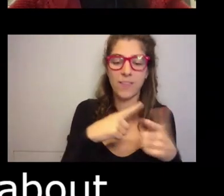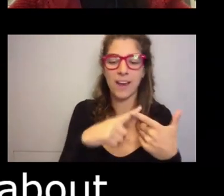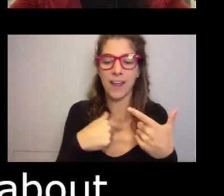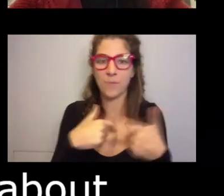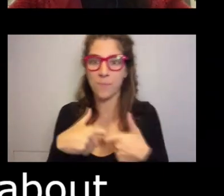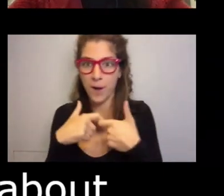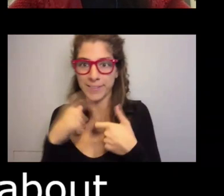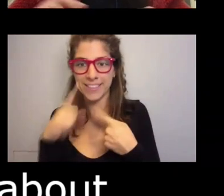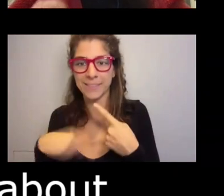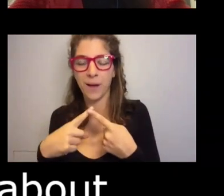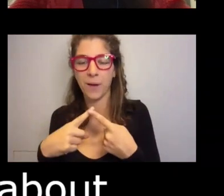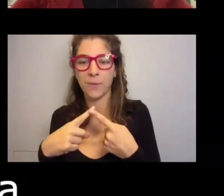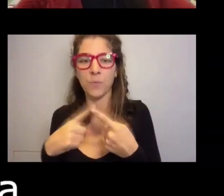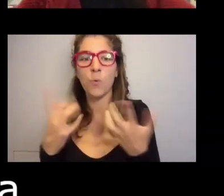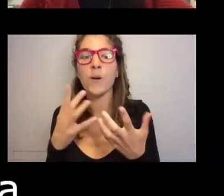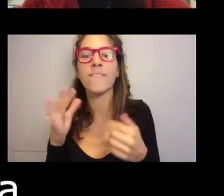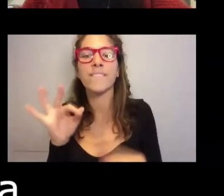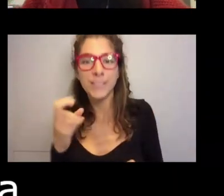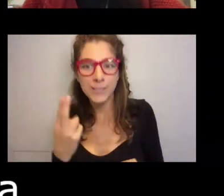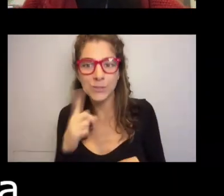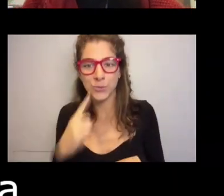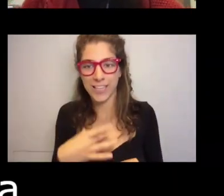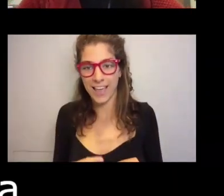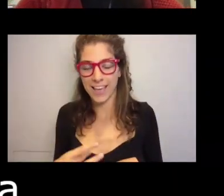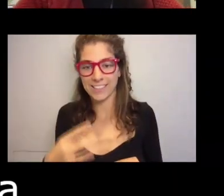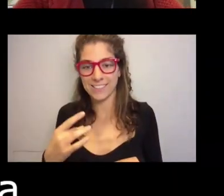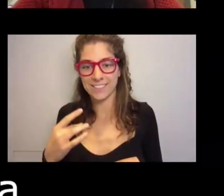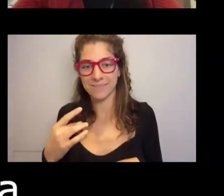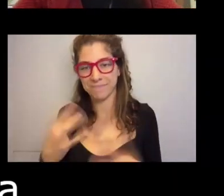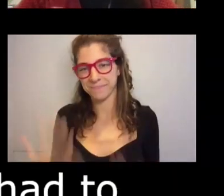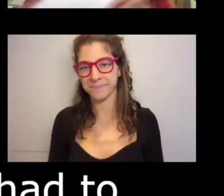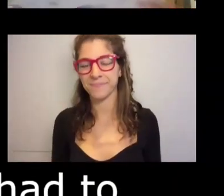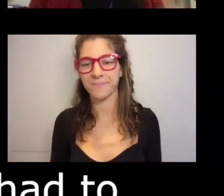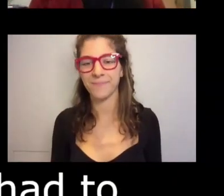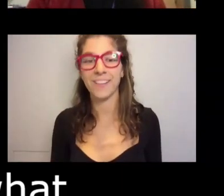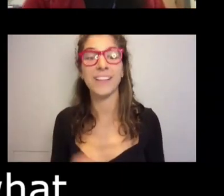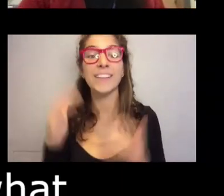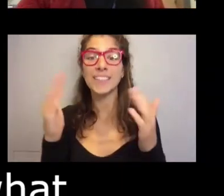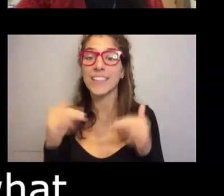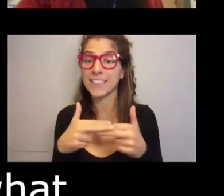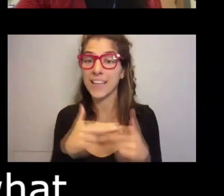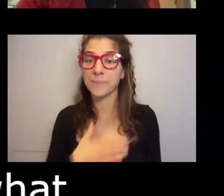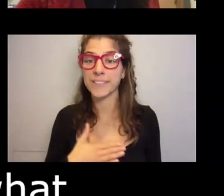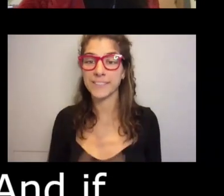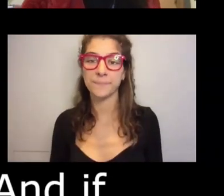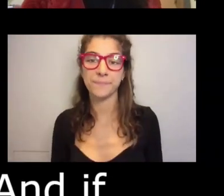pause and think about what would a fish really like? And if you go to the next slide, please.